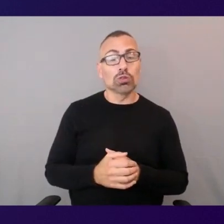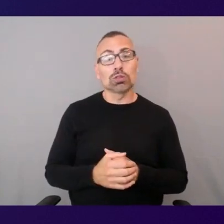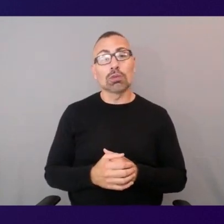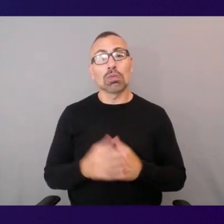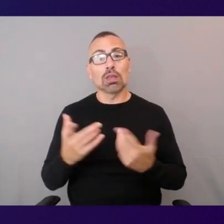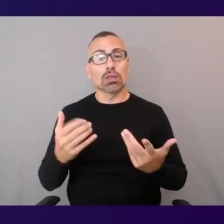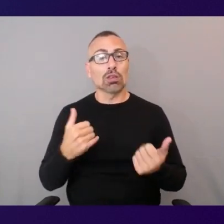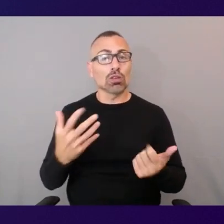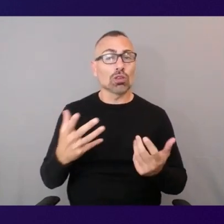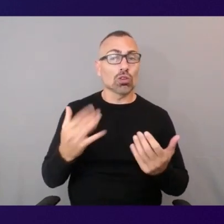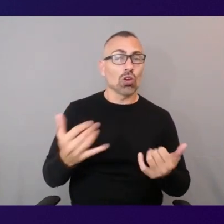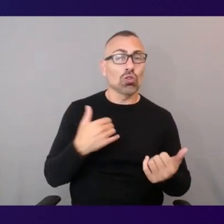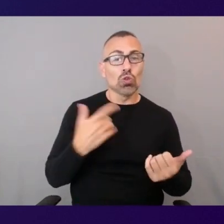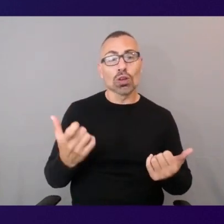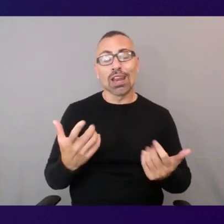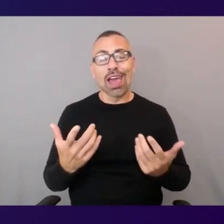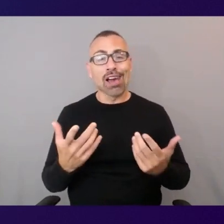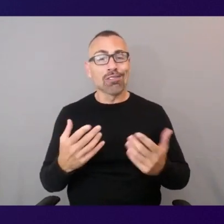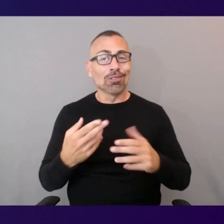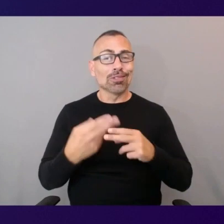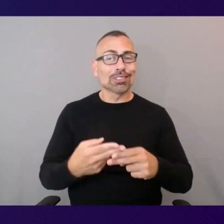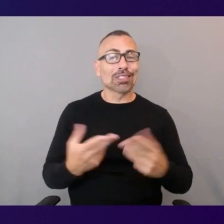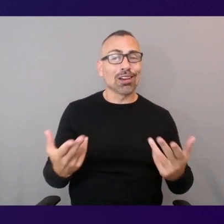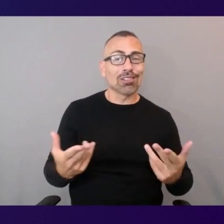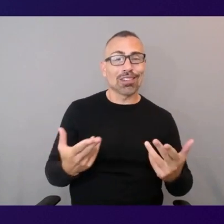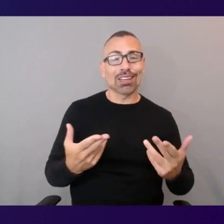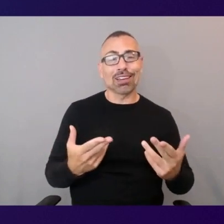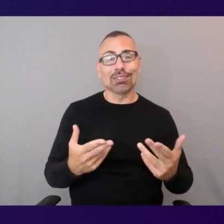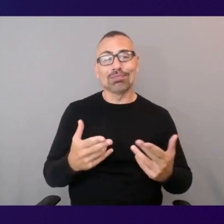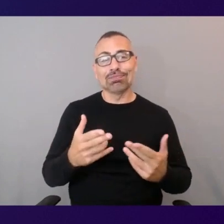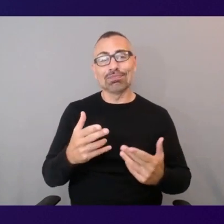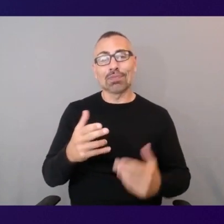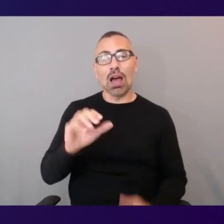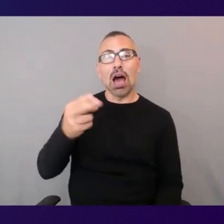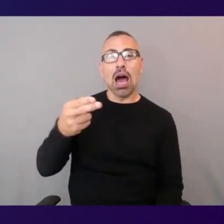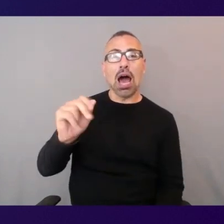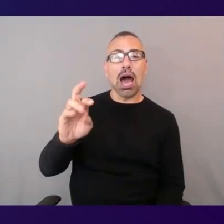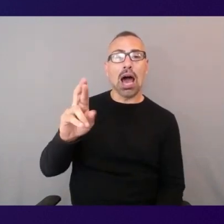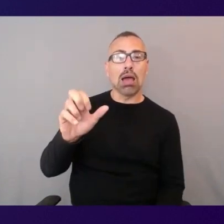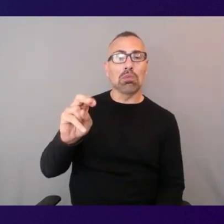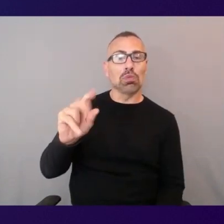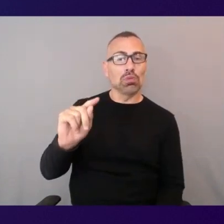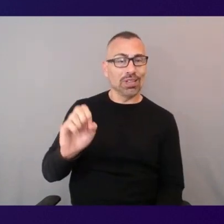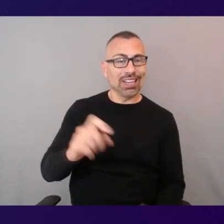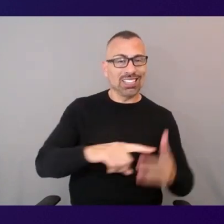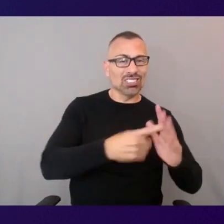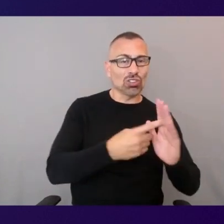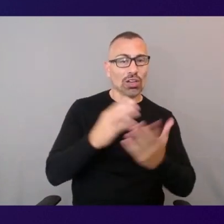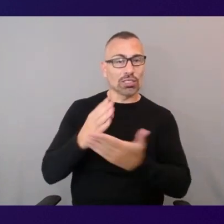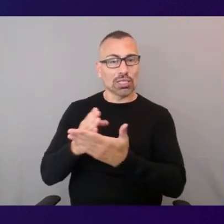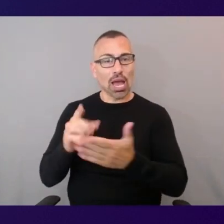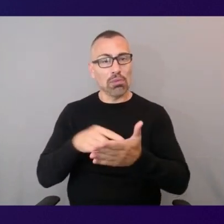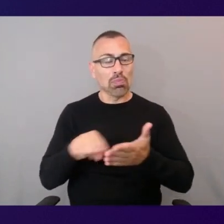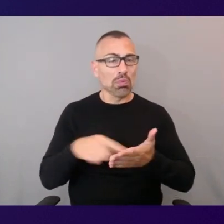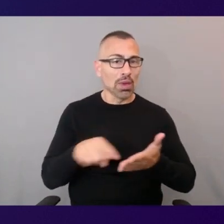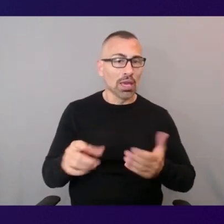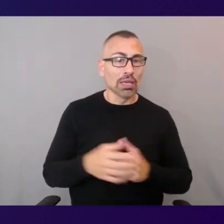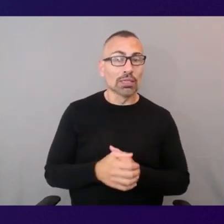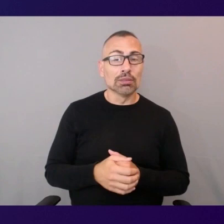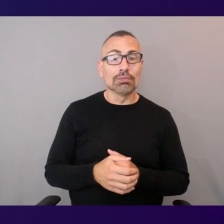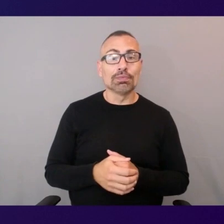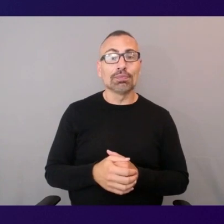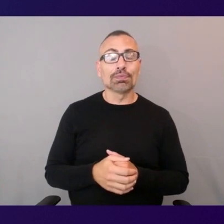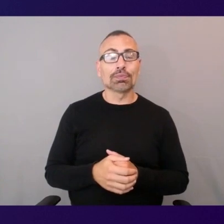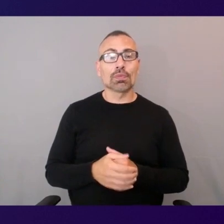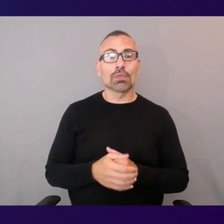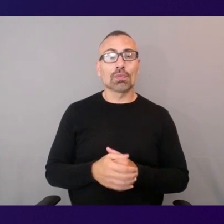with a manual running mode that we have especially for Amazon Workspace's Core. Cool. Yeah, was before Core came out, I